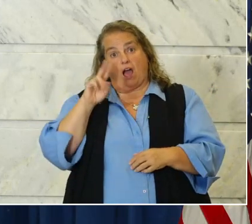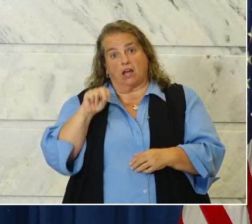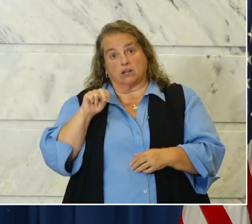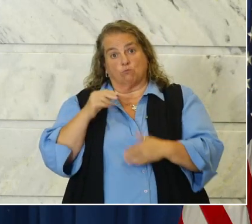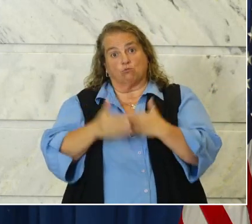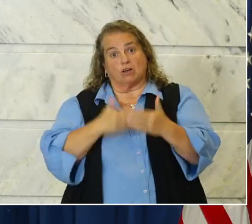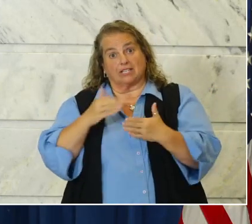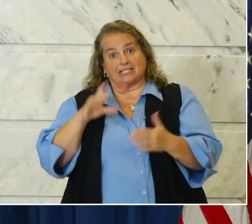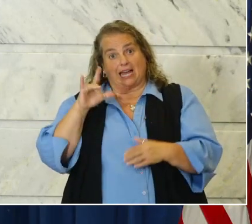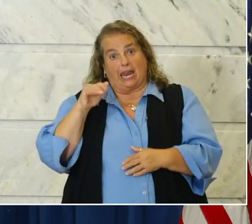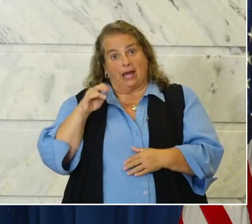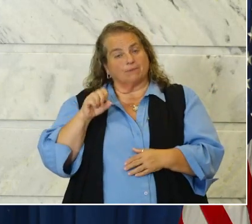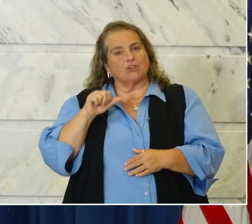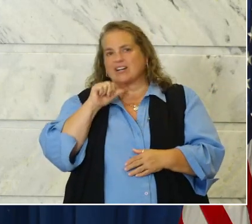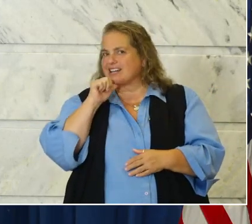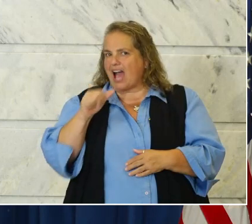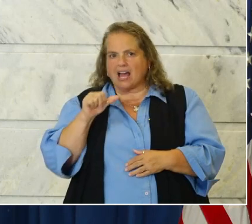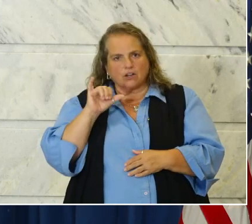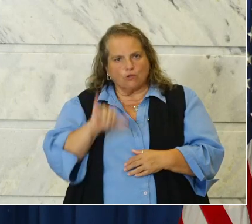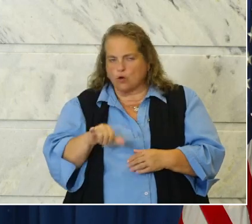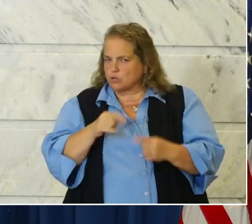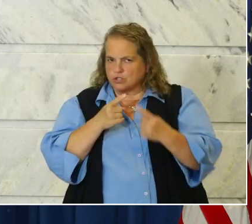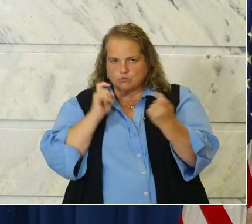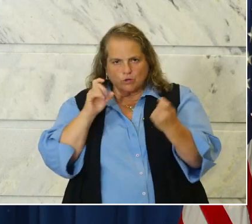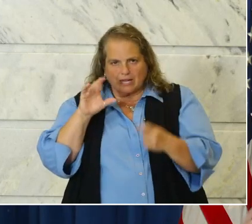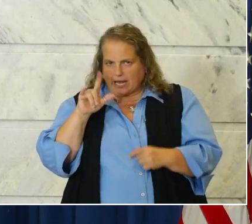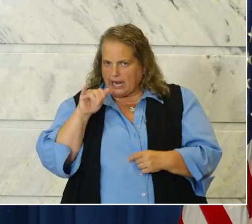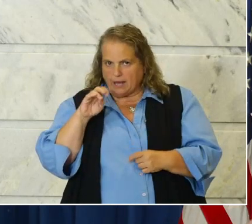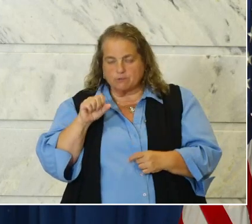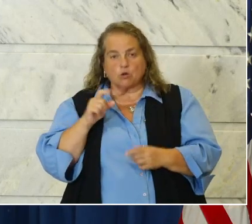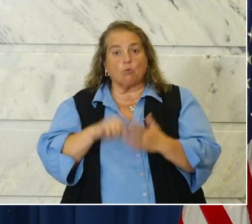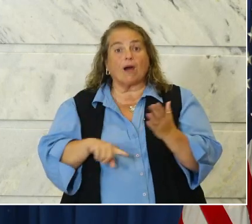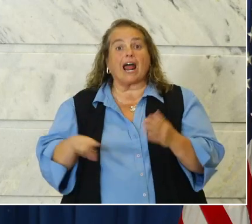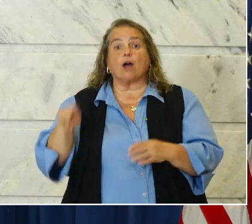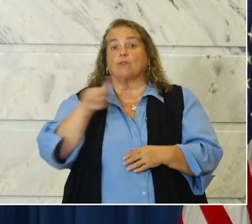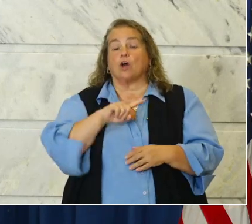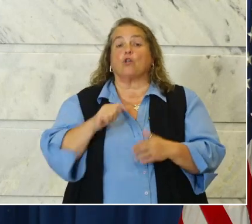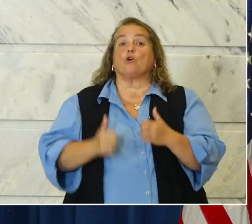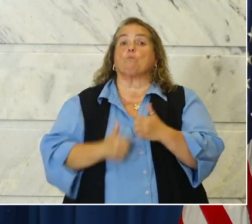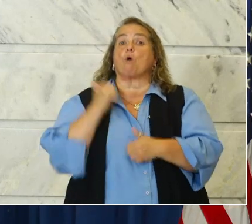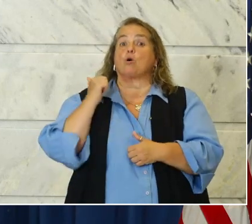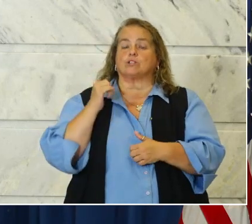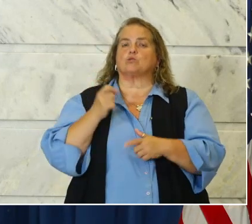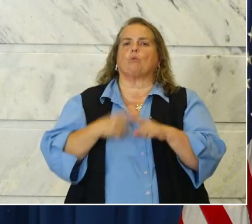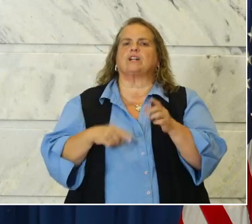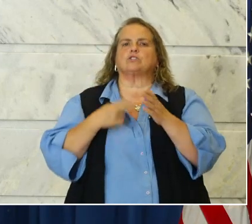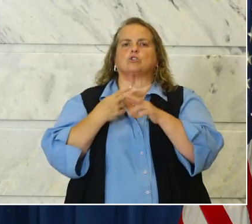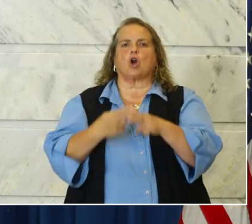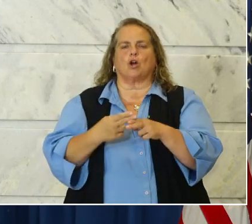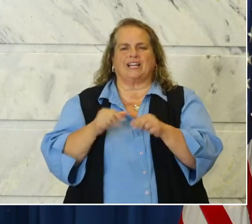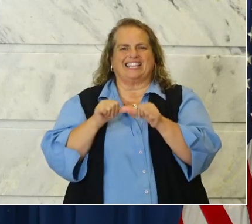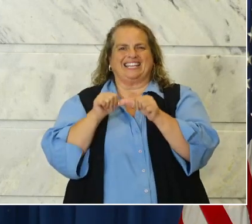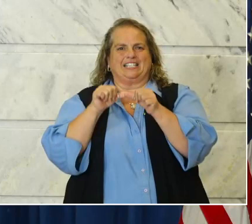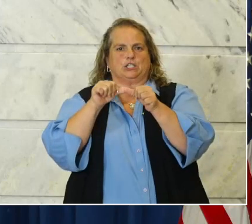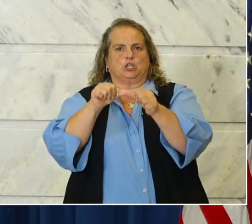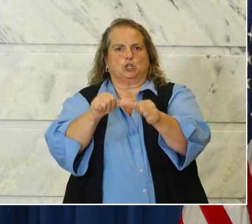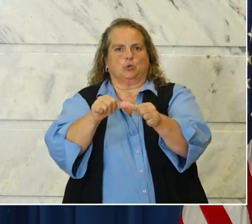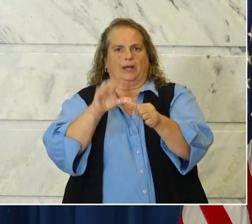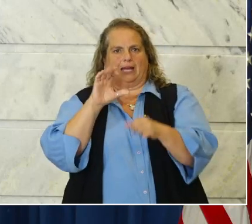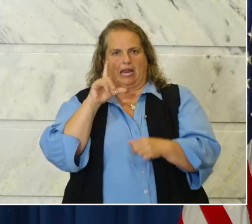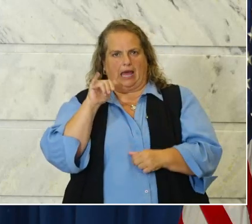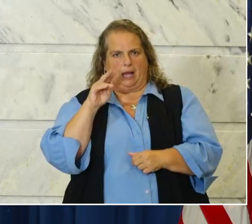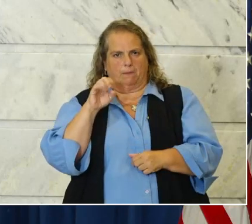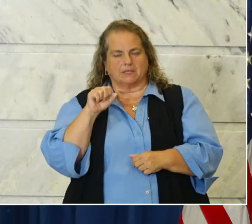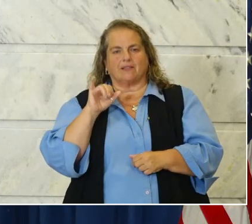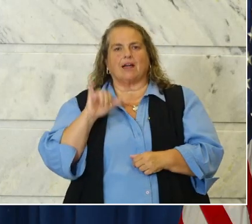are actually not those disputed claims. What's out there, the biggest bucket, are what are called continuing claims. Those are